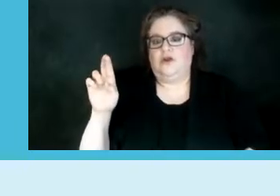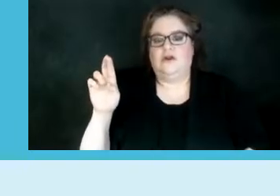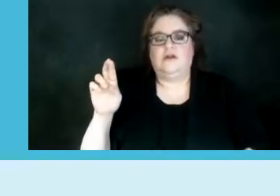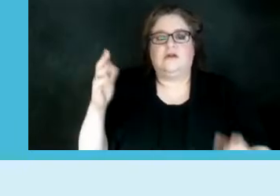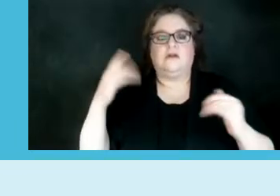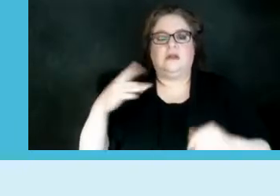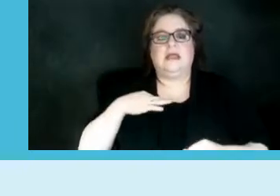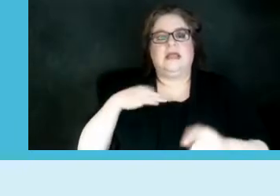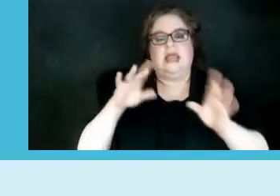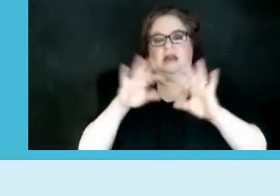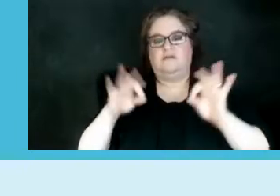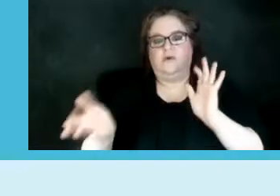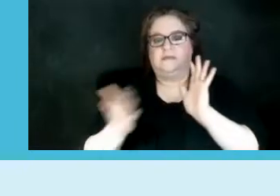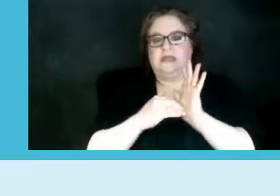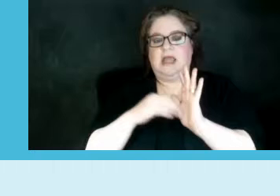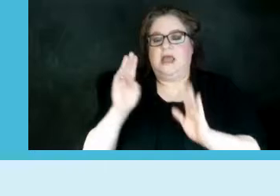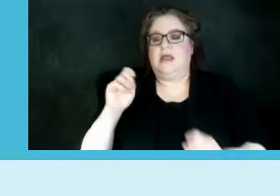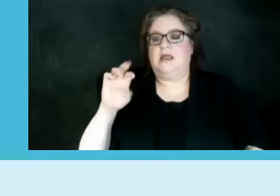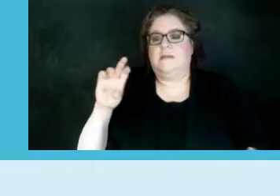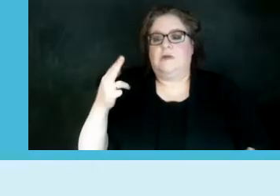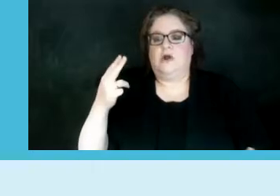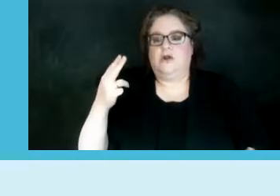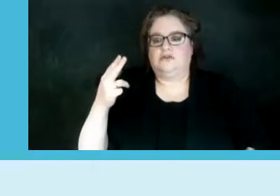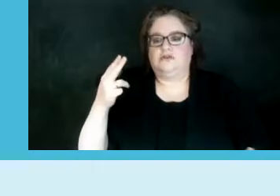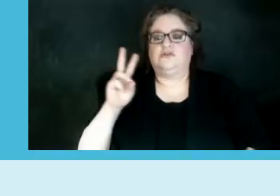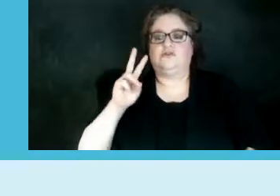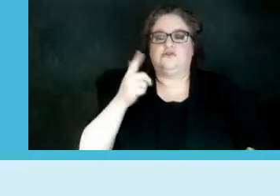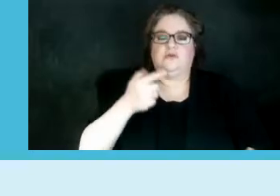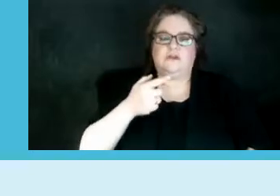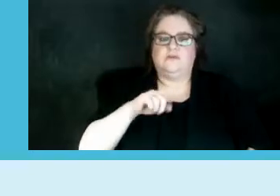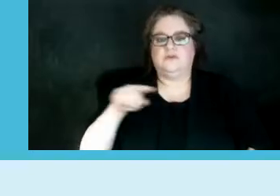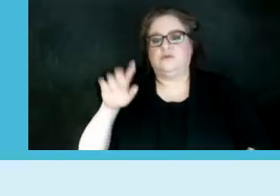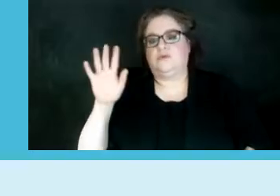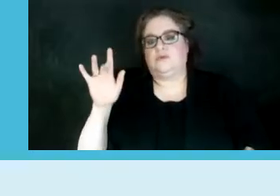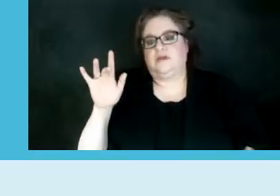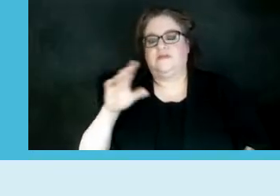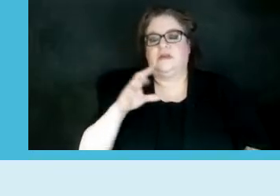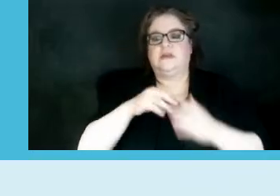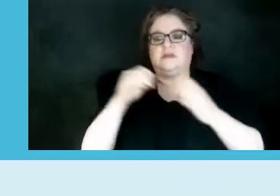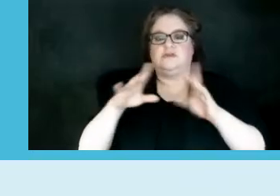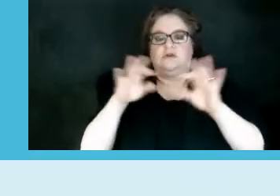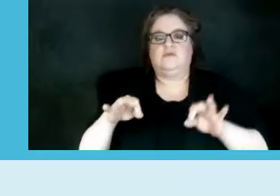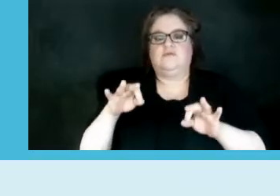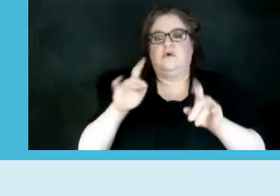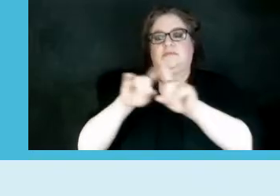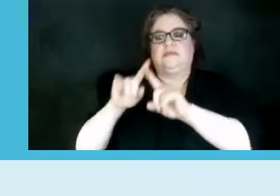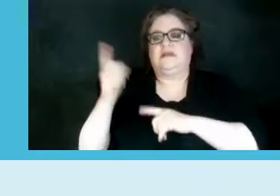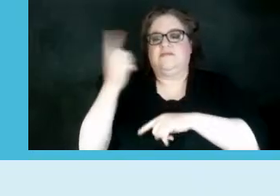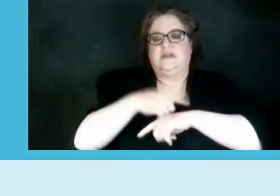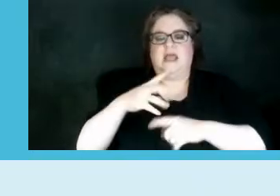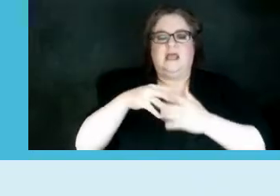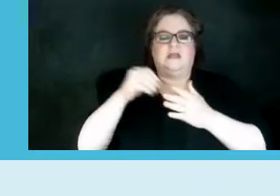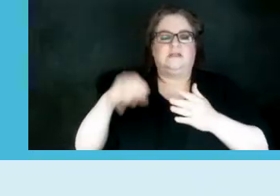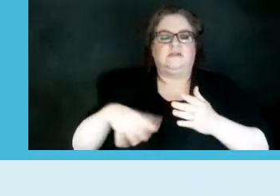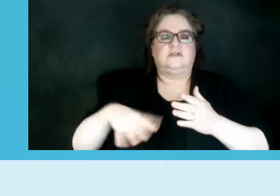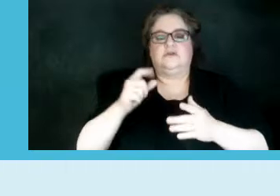Candidate forums, again, March 21st through March 25th. Student forums will be held at different dates. Student and staff forums held